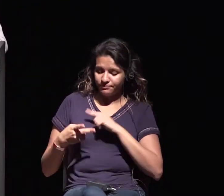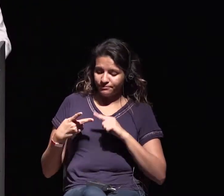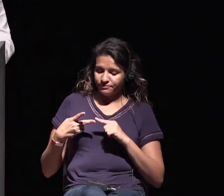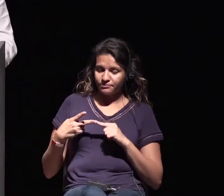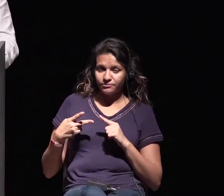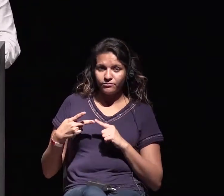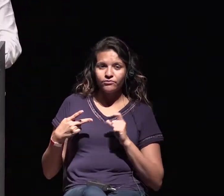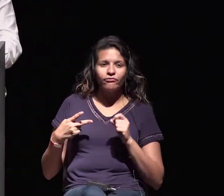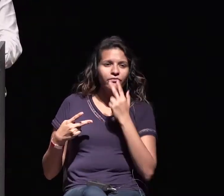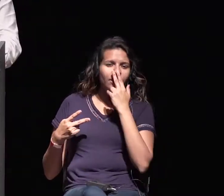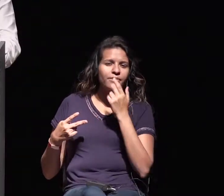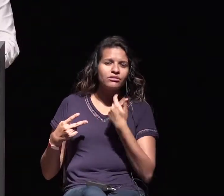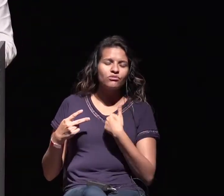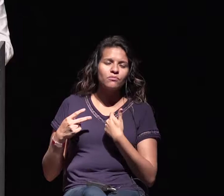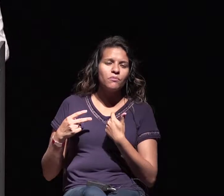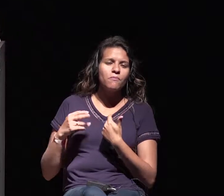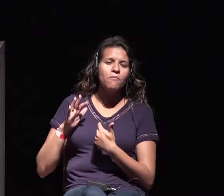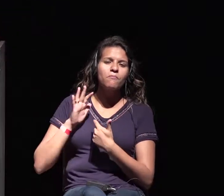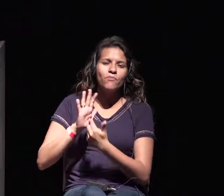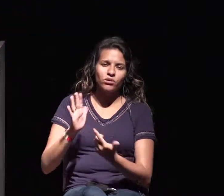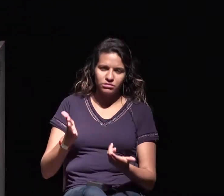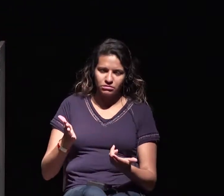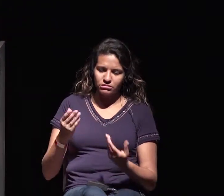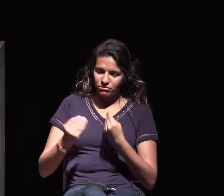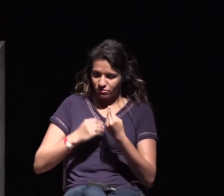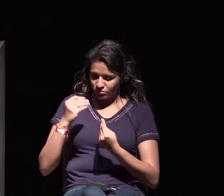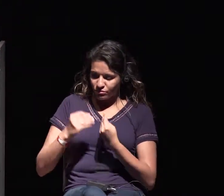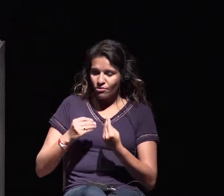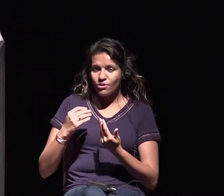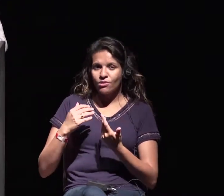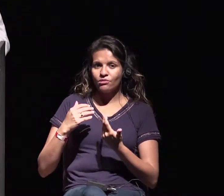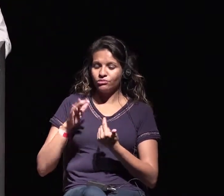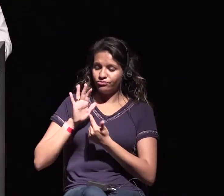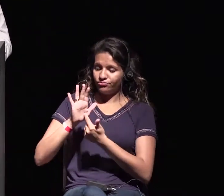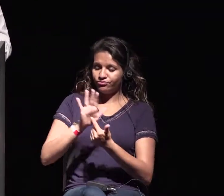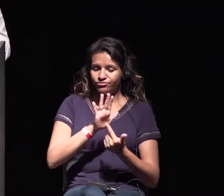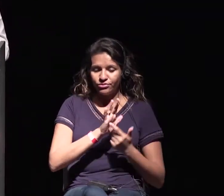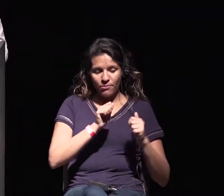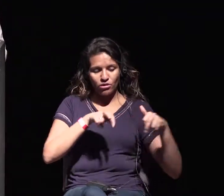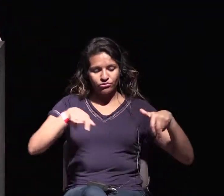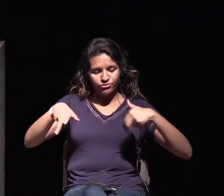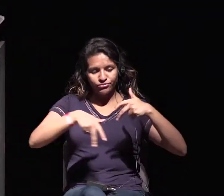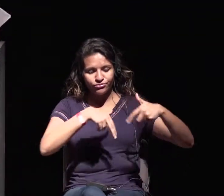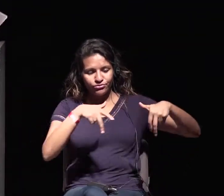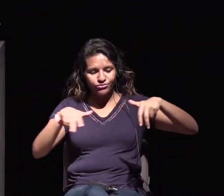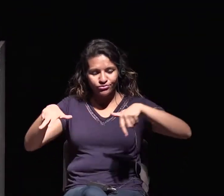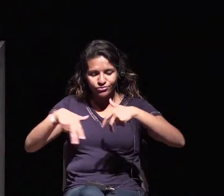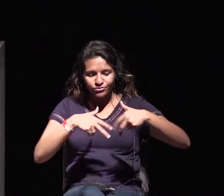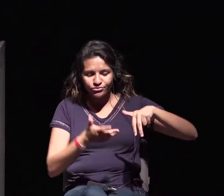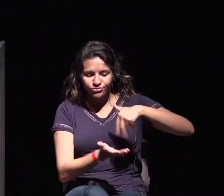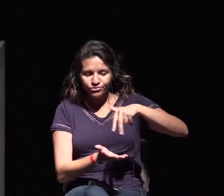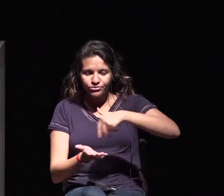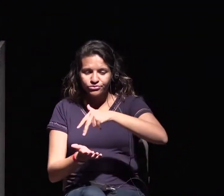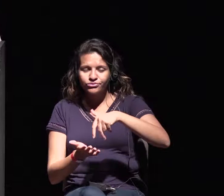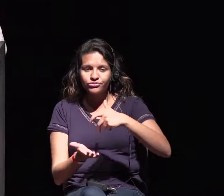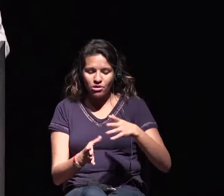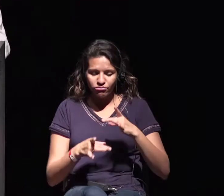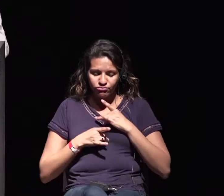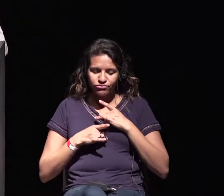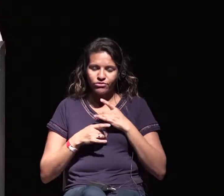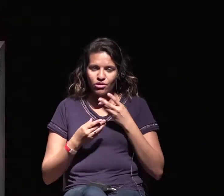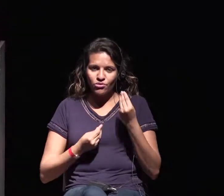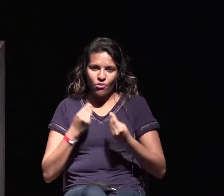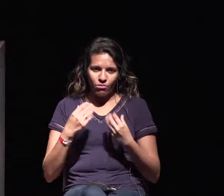exhibitions could imply, or where does it come from, and where does it lead us to. So, first part.